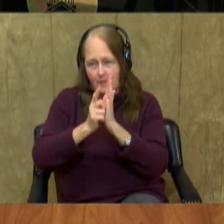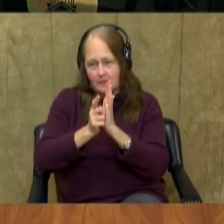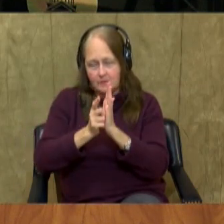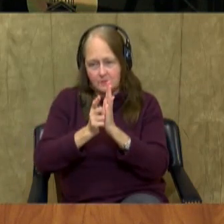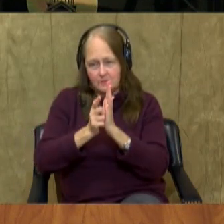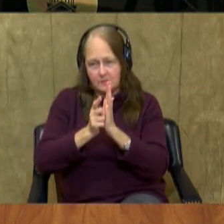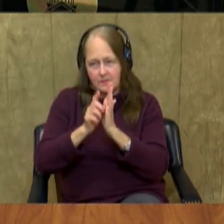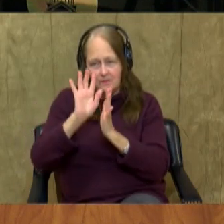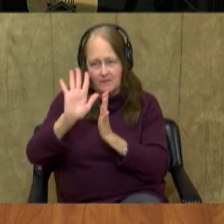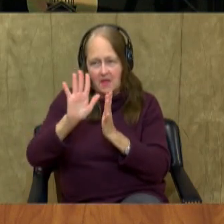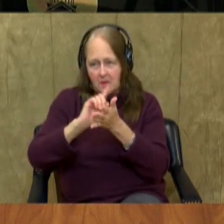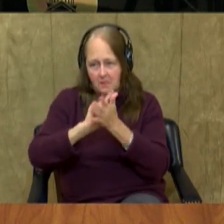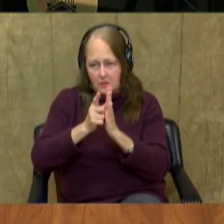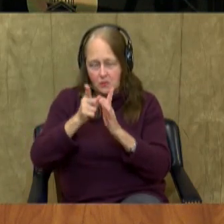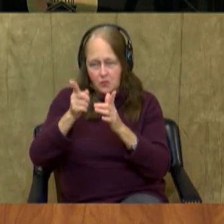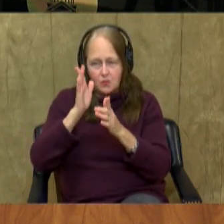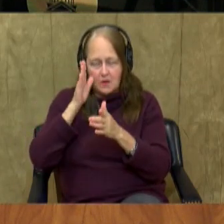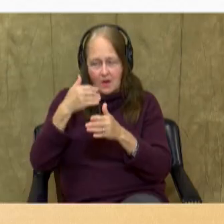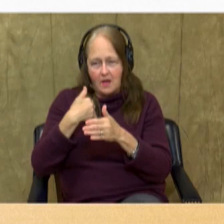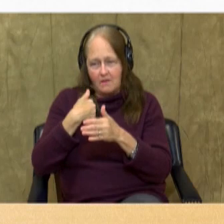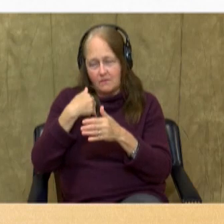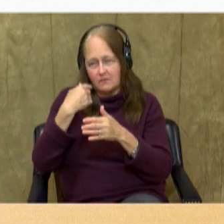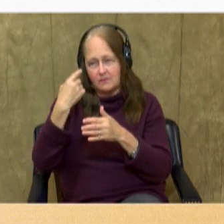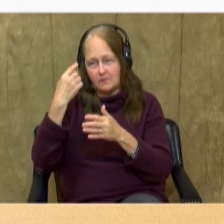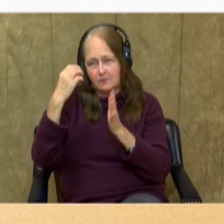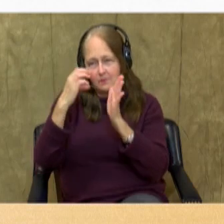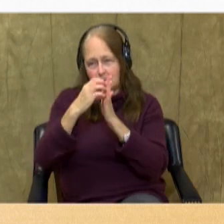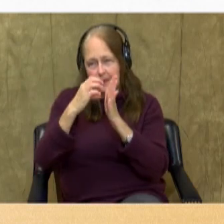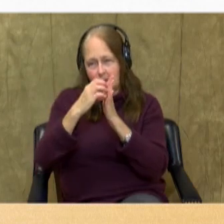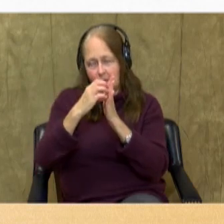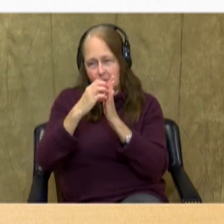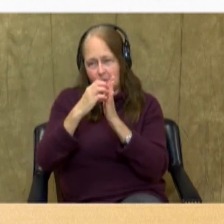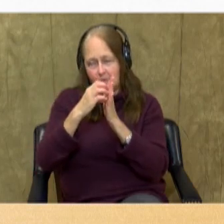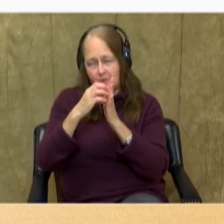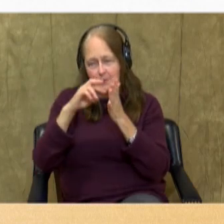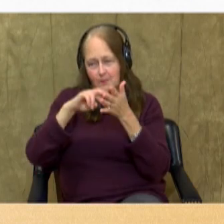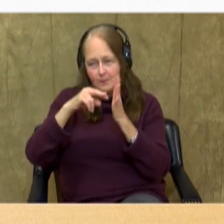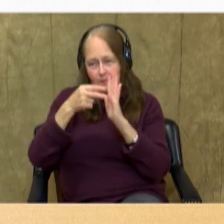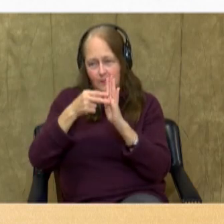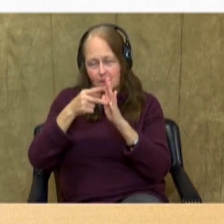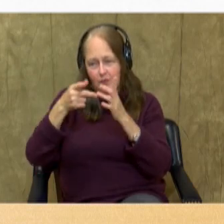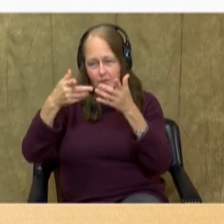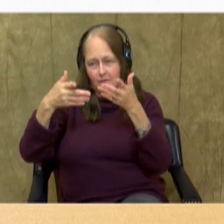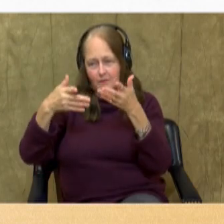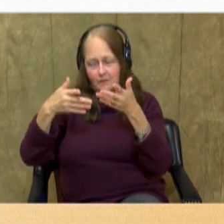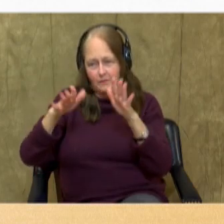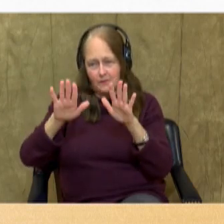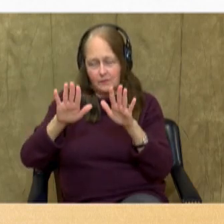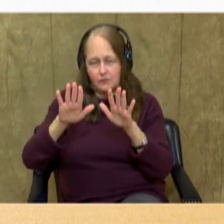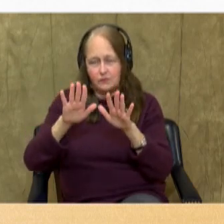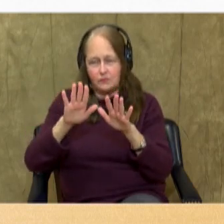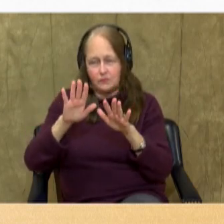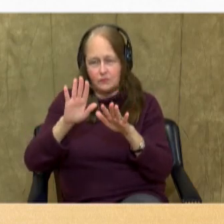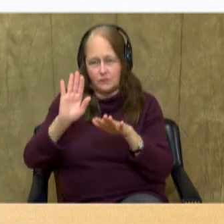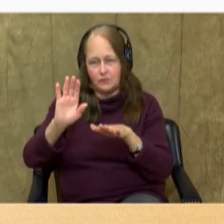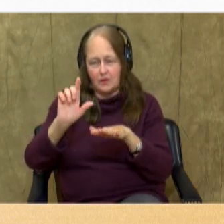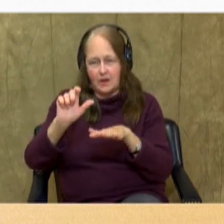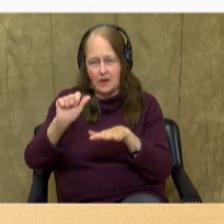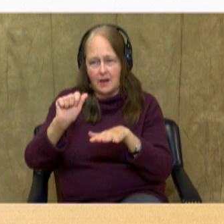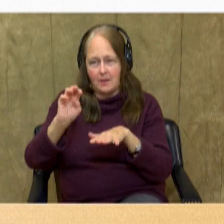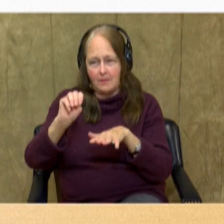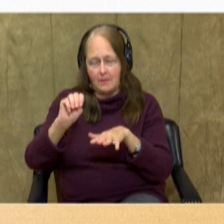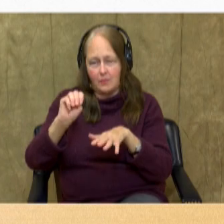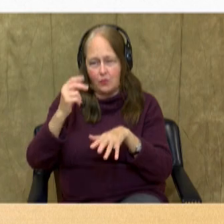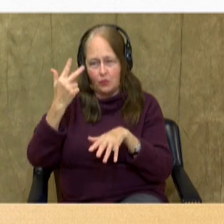takes. Within 5 minutes, you should have at least a paragraph completed, meaning you've stated your claim, you've given at least